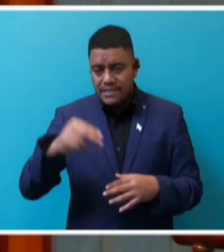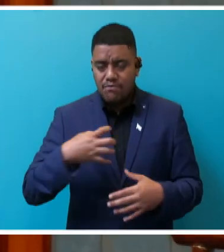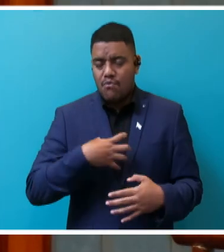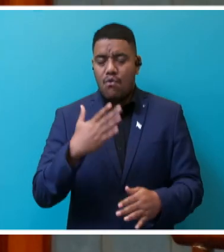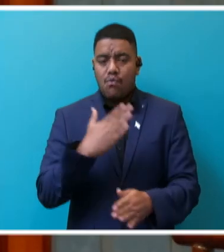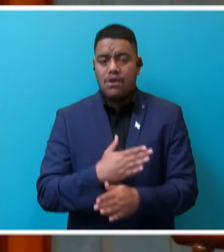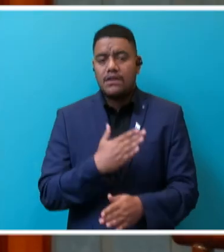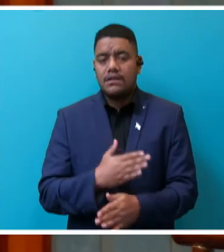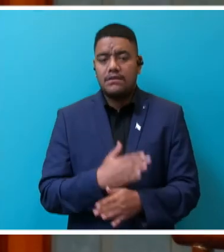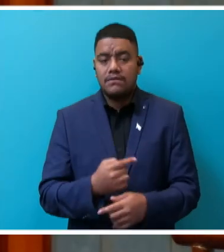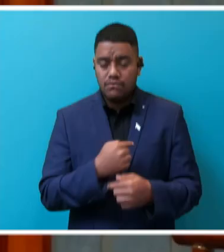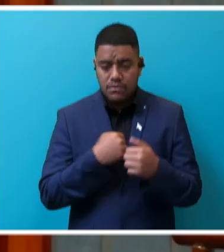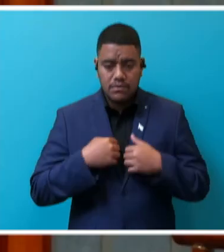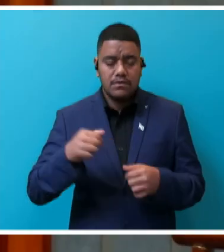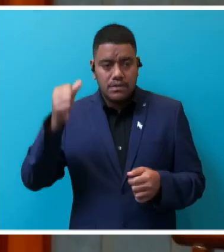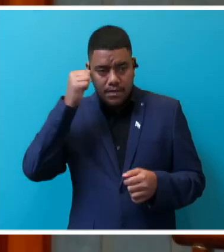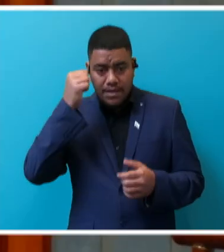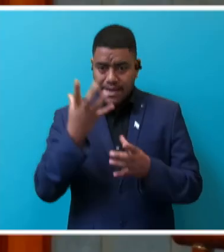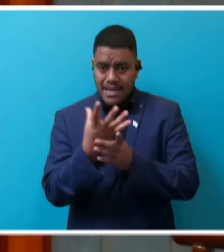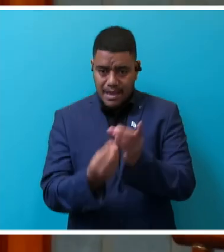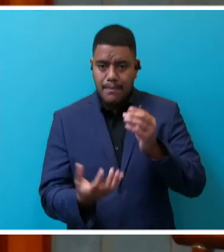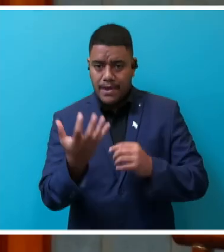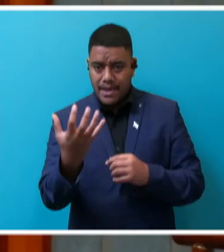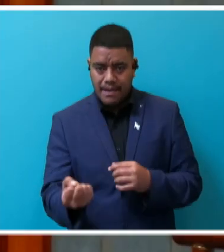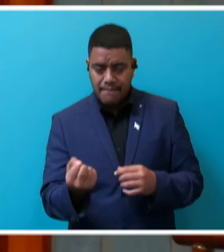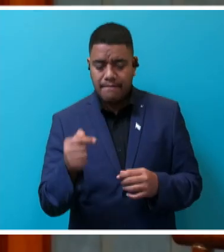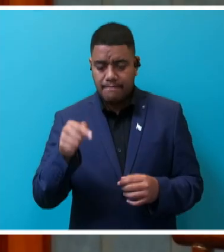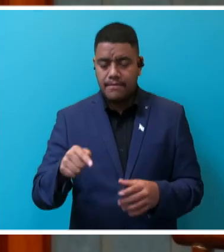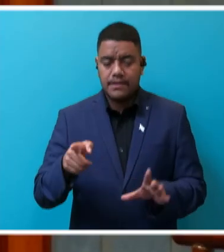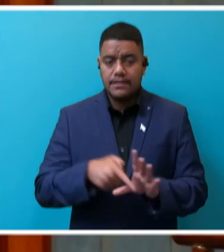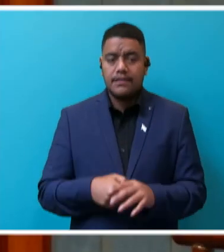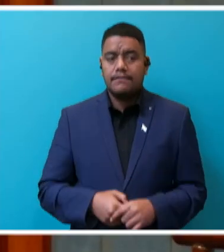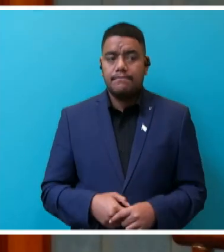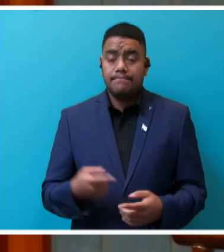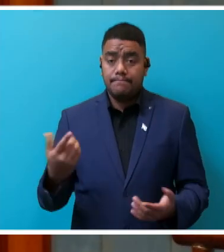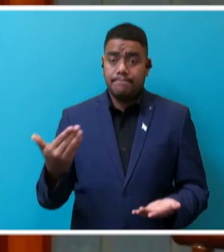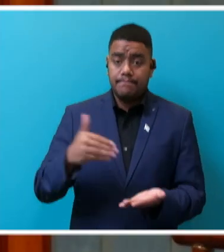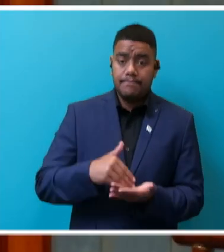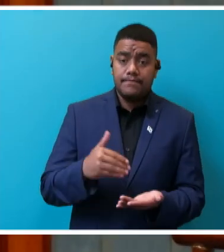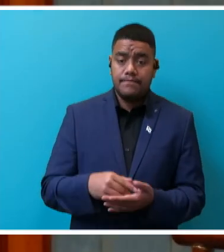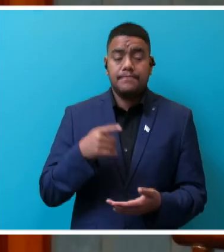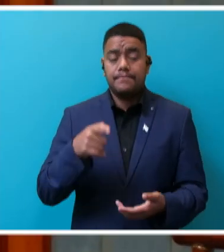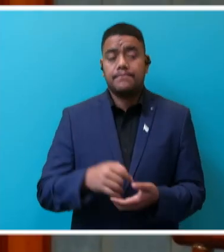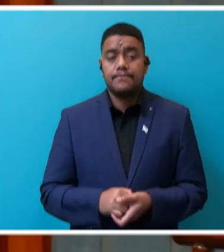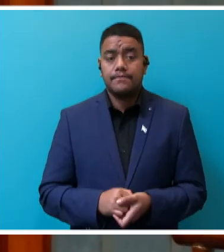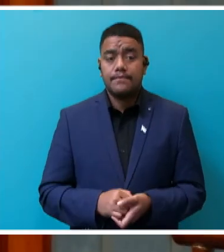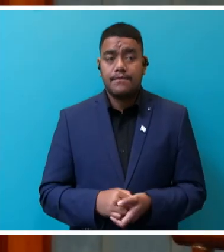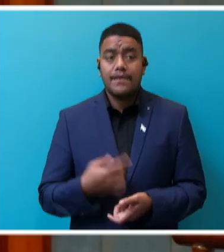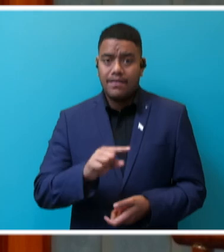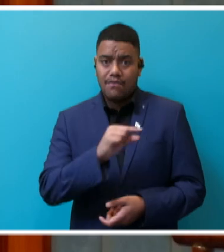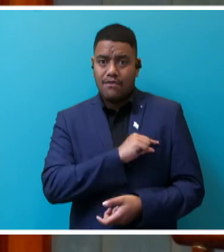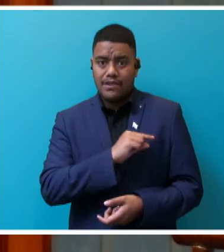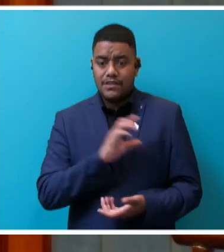We are acknowledging the gap that was there. In addition, the macro qualification